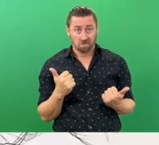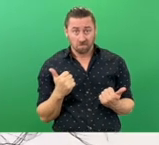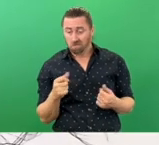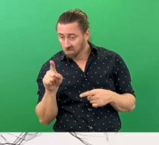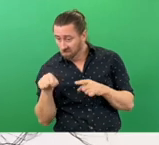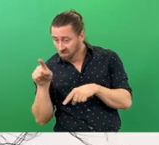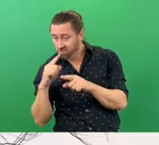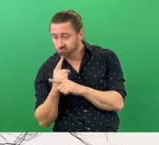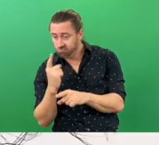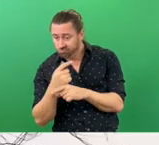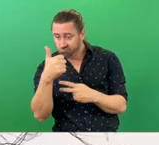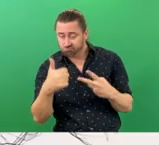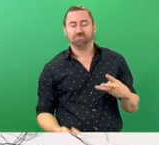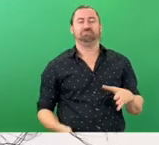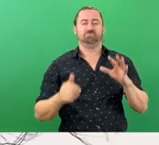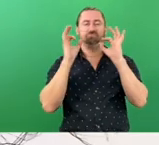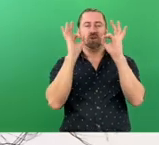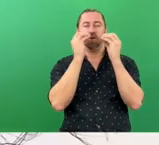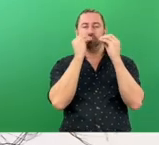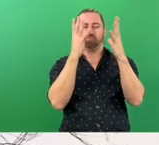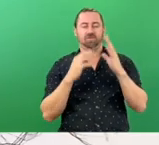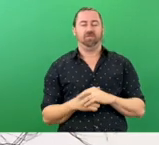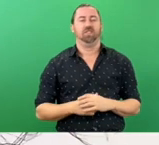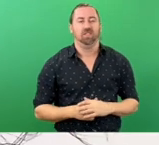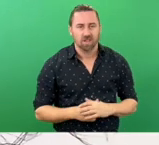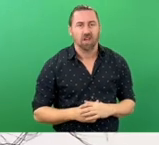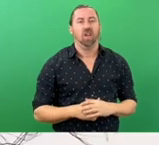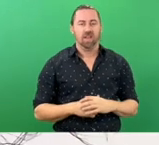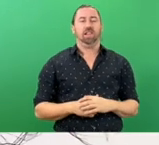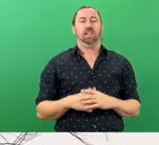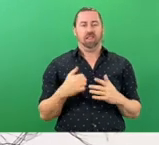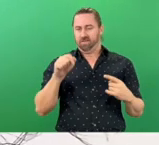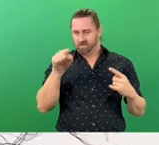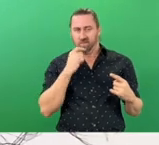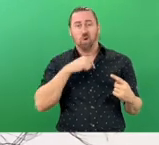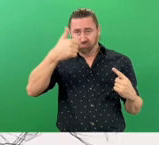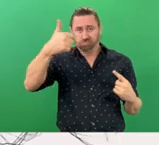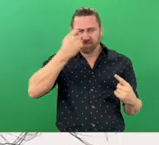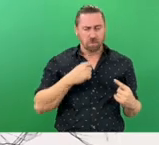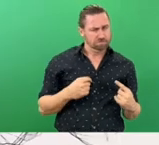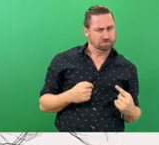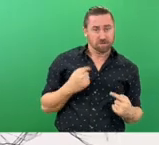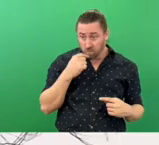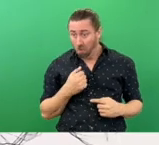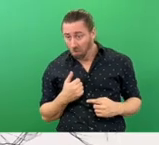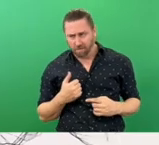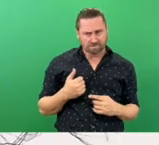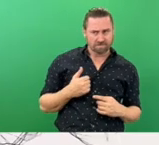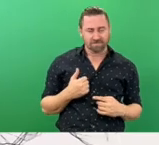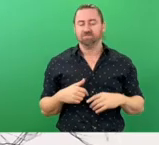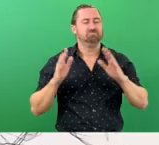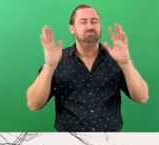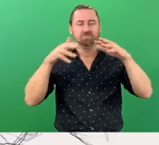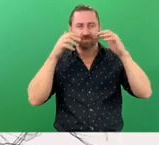good things. All right, good, good, good, beautiful. I'm getting mixed results through the chat. All right, looking good, excellent.